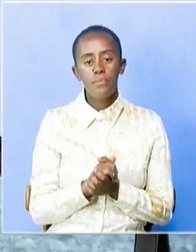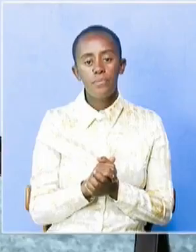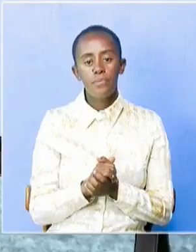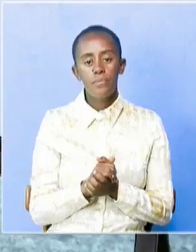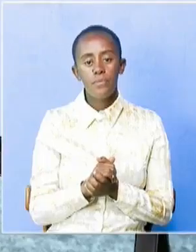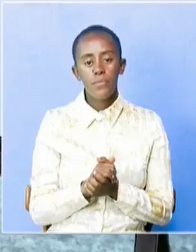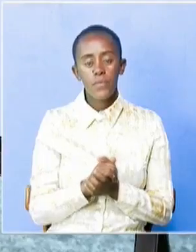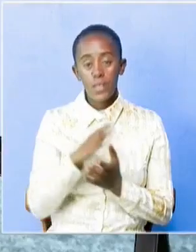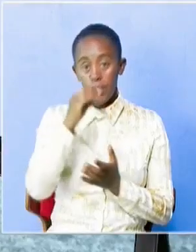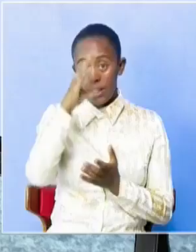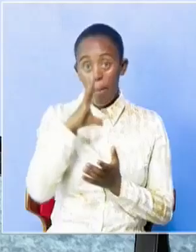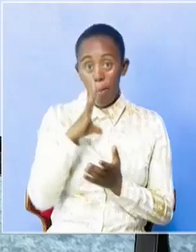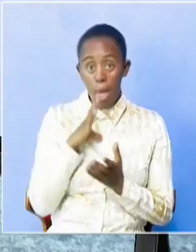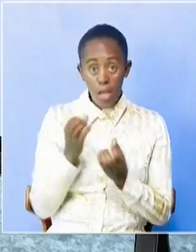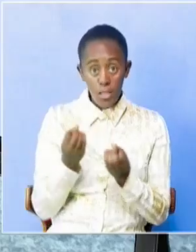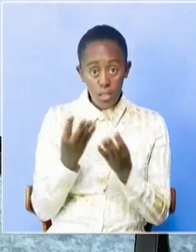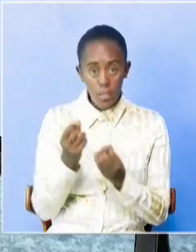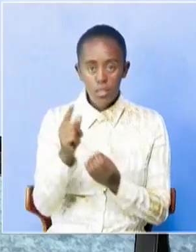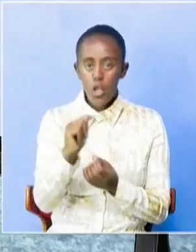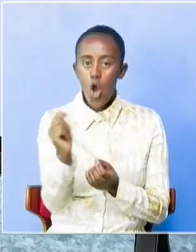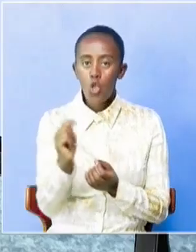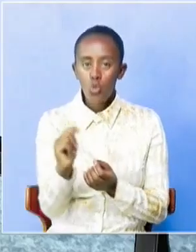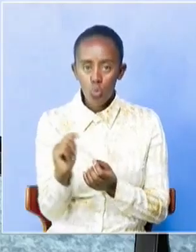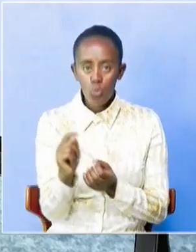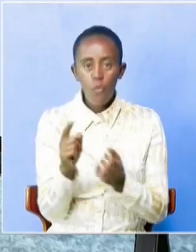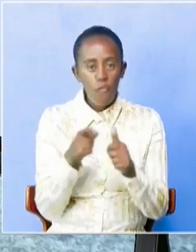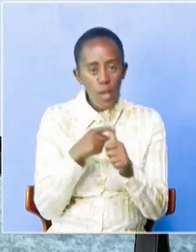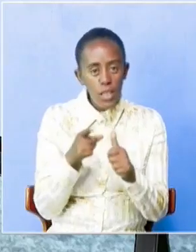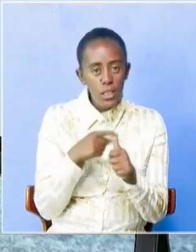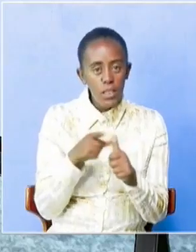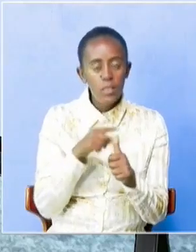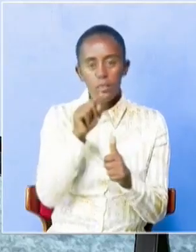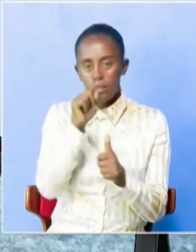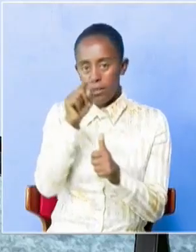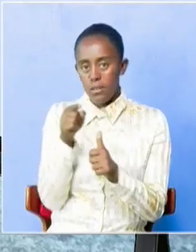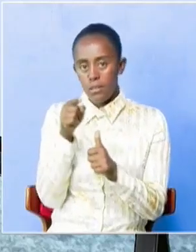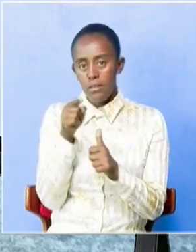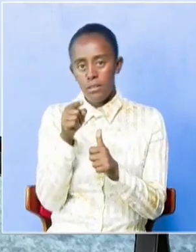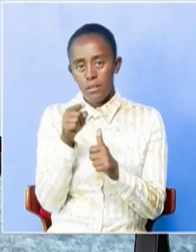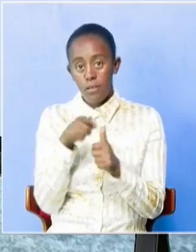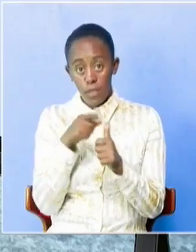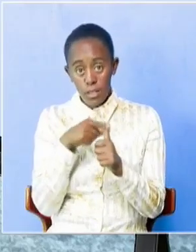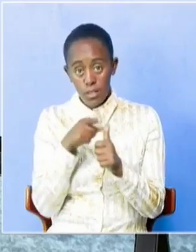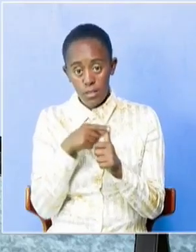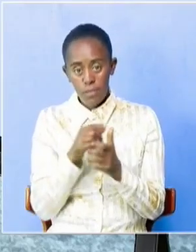The men's restroom. First, we add what? First, we say